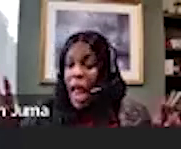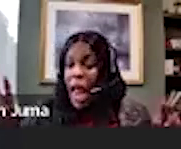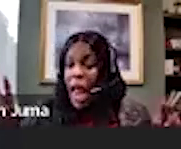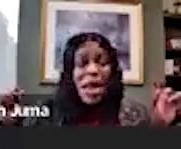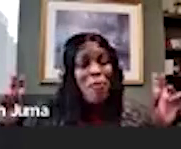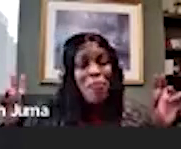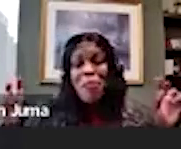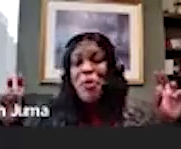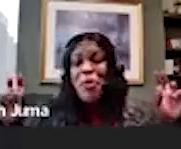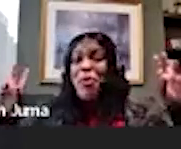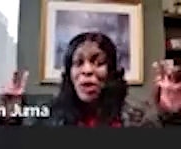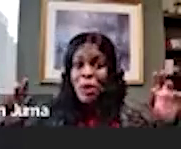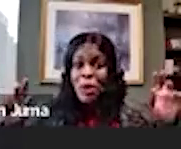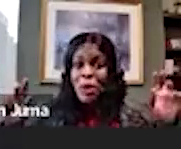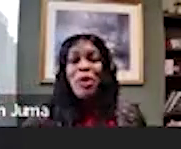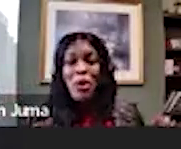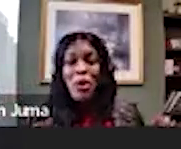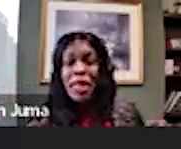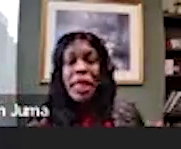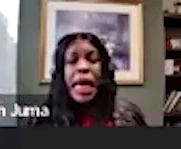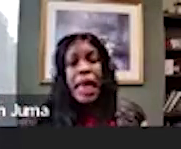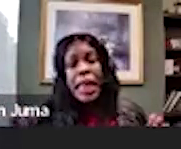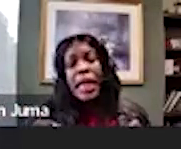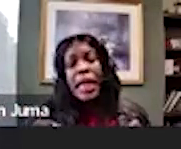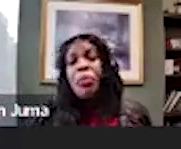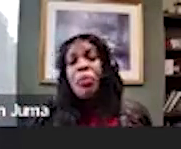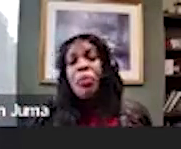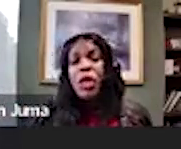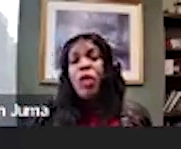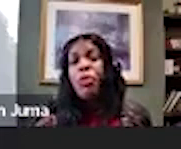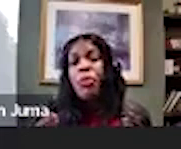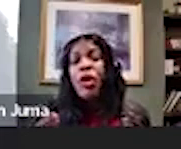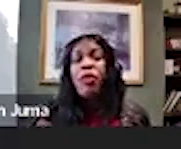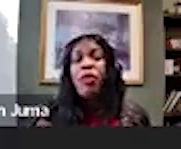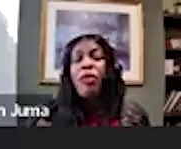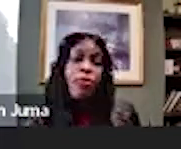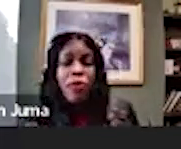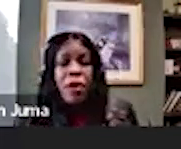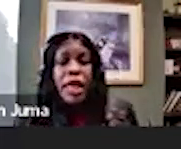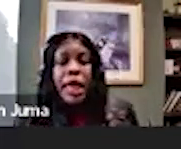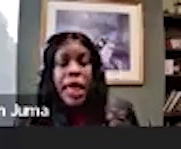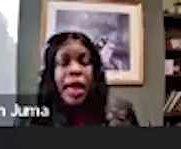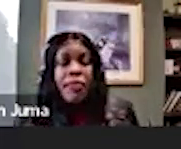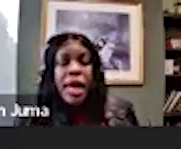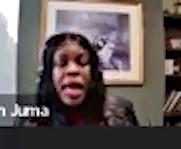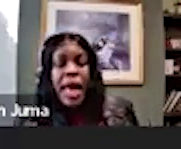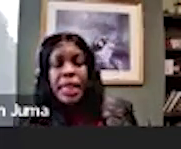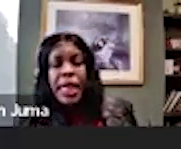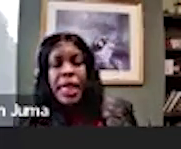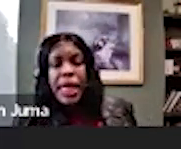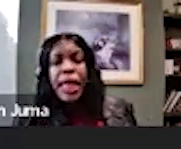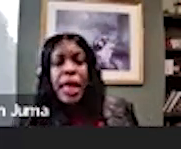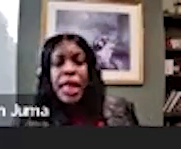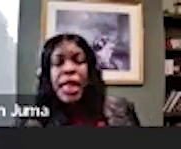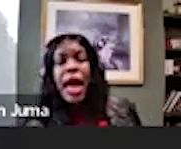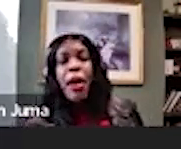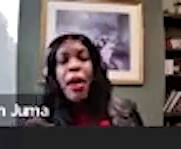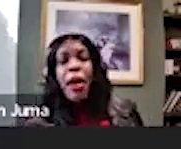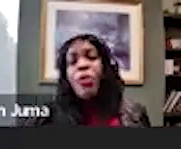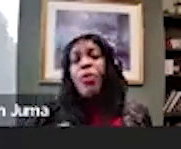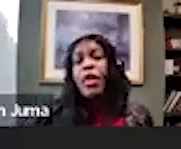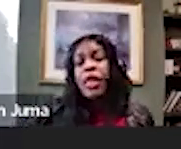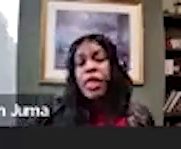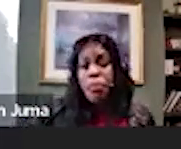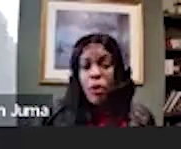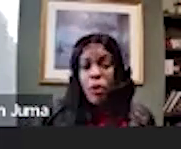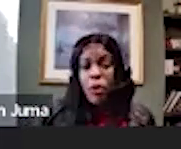all admire people who are good in authority, and that admiration could be confused for falling in love. And secondly, there are